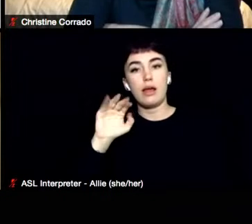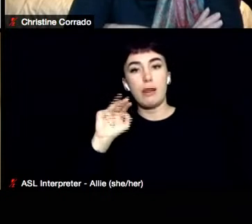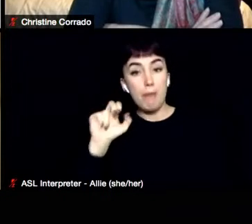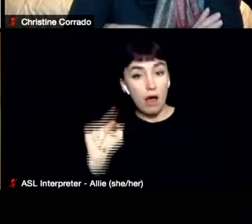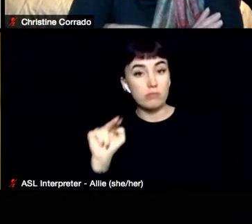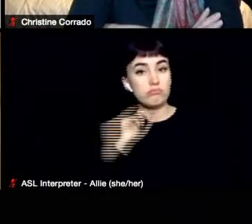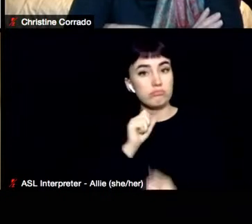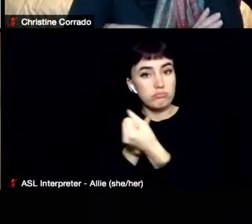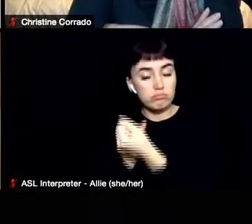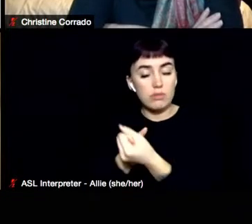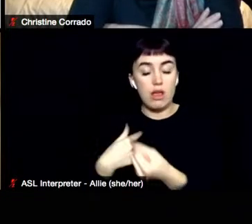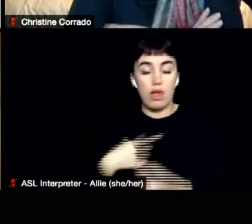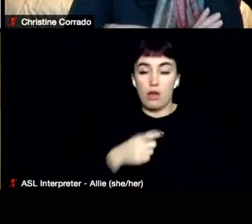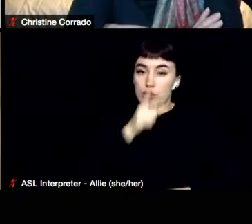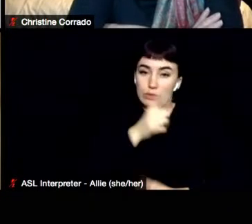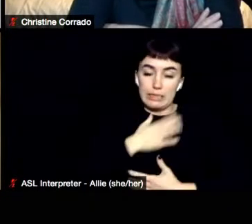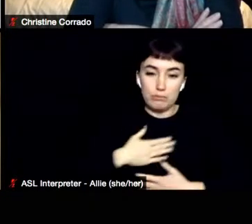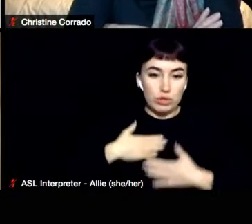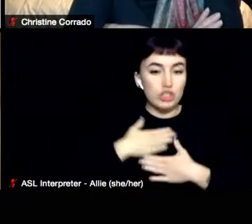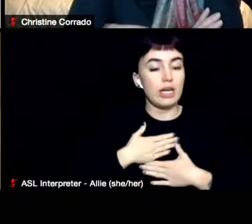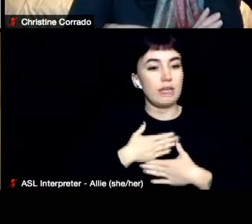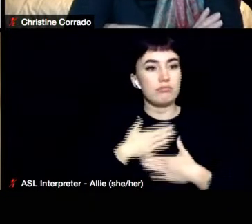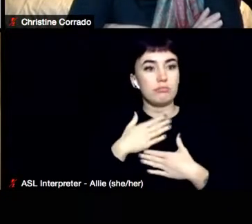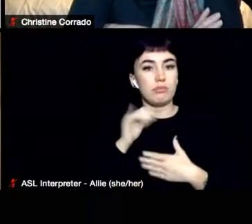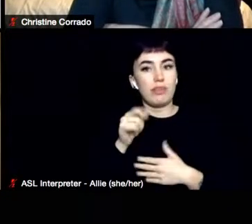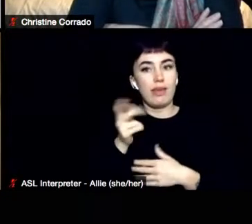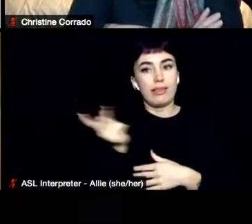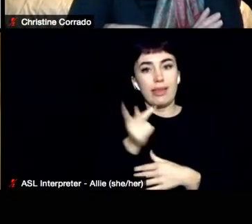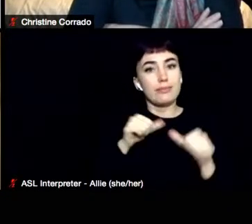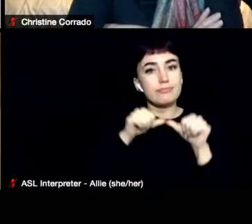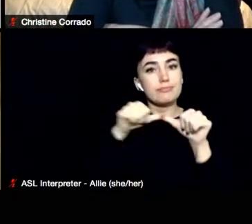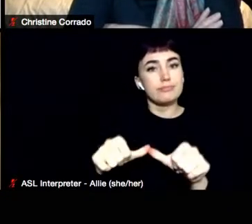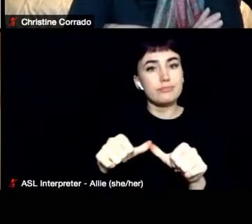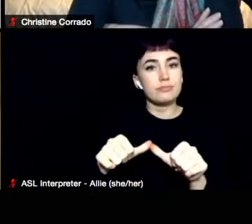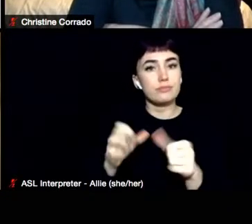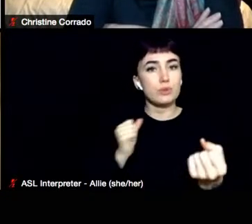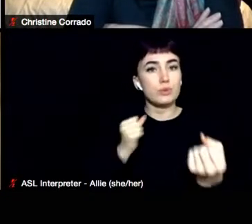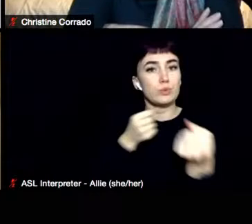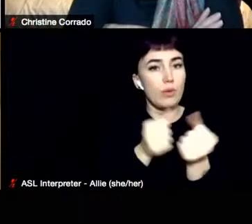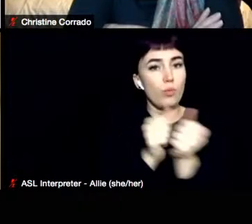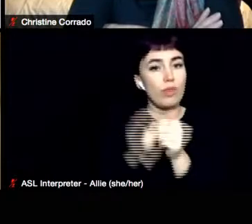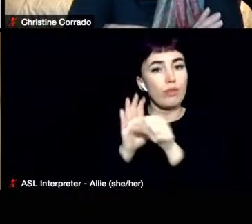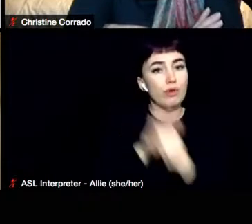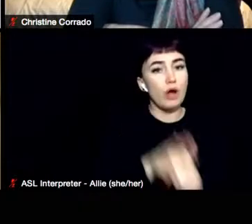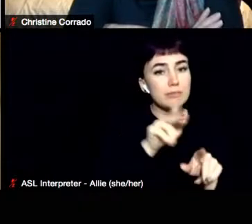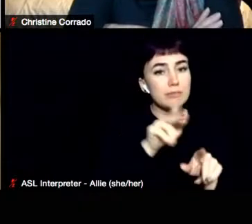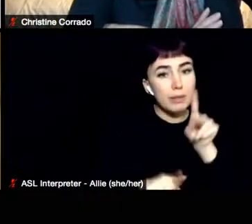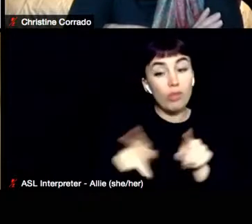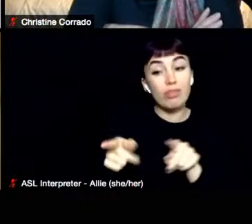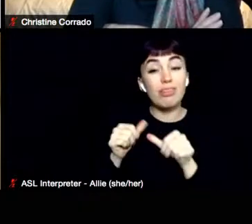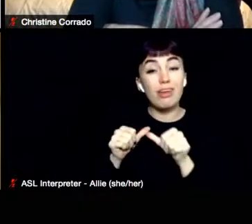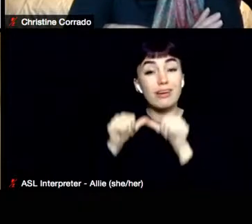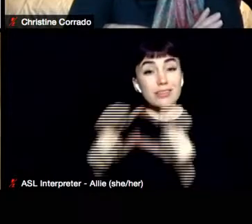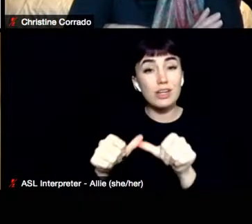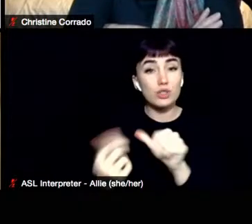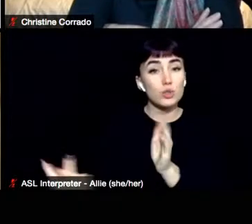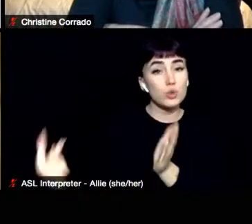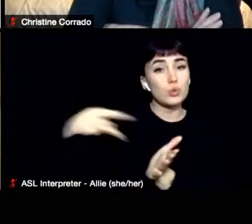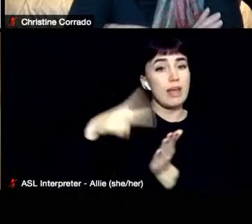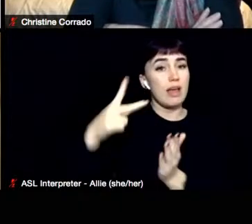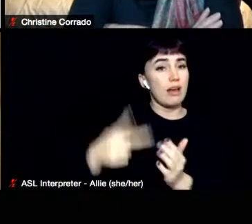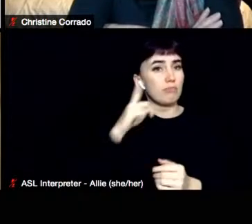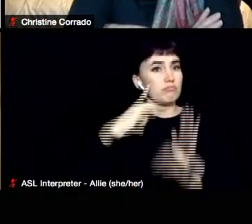I really appreciate that they continue to stand with oppressed people, and they continue to stand up for what's